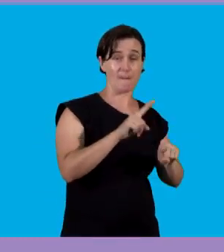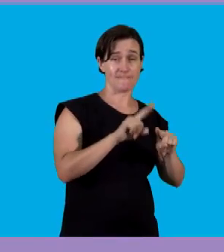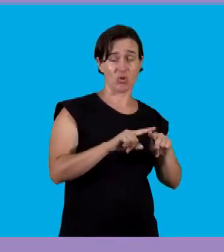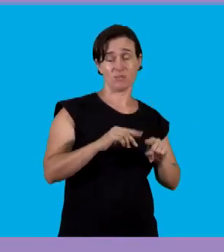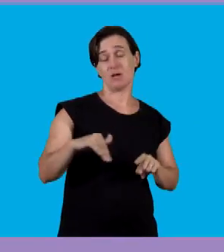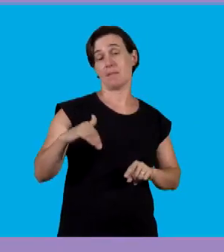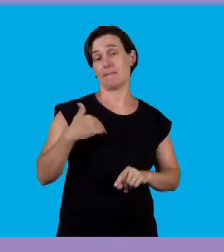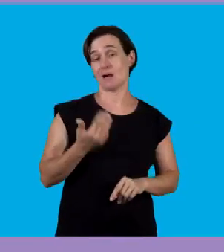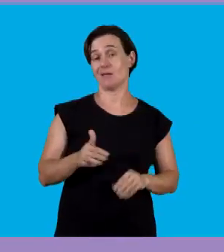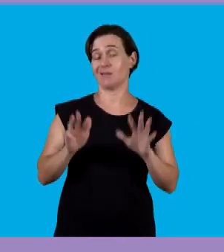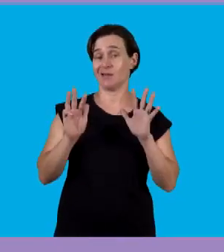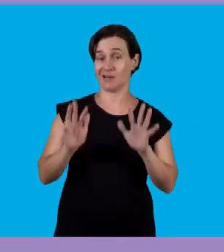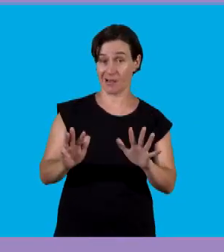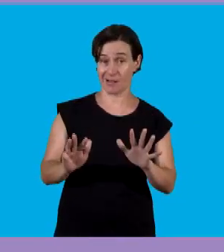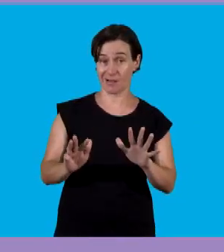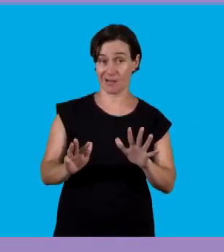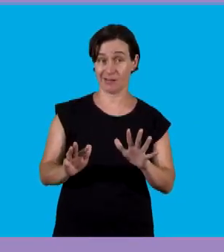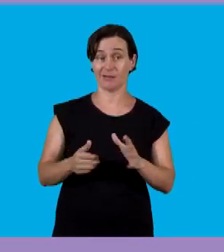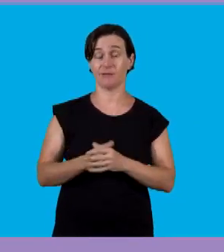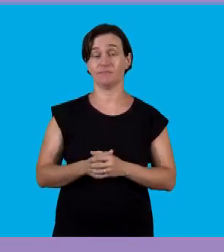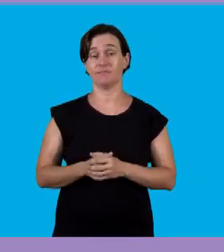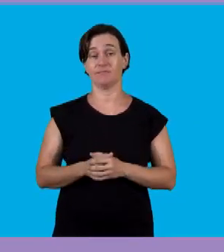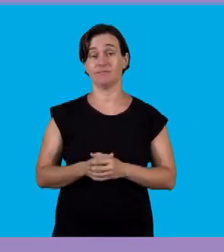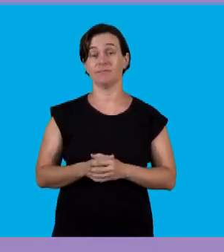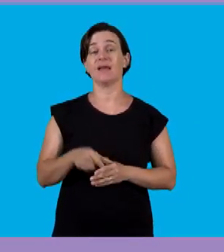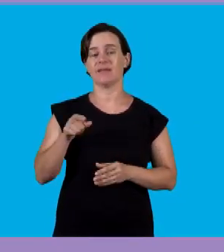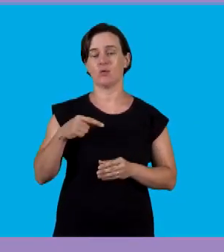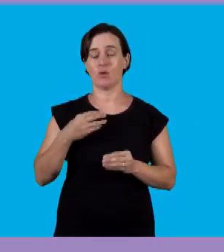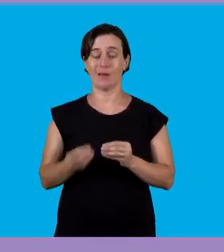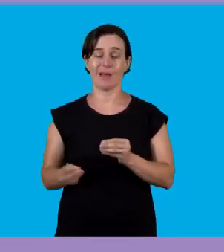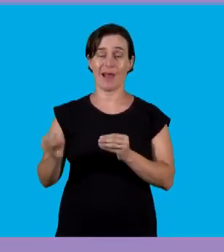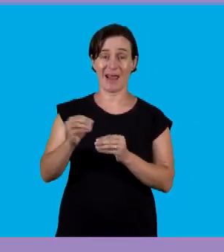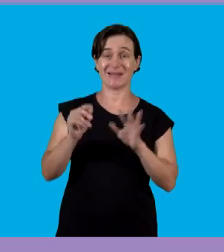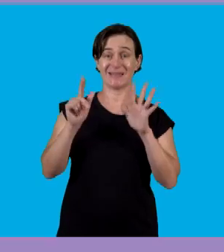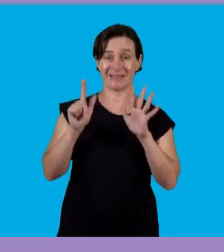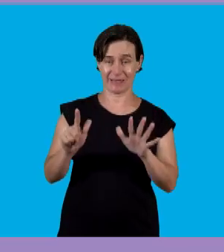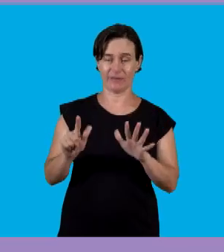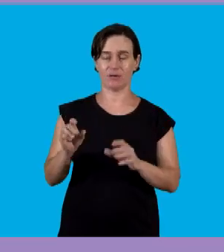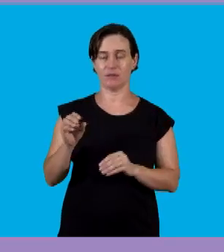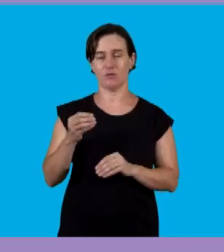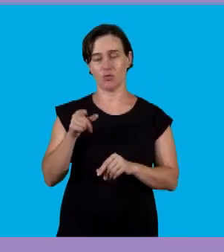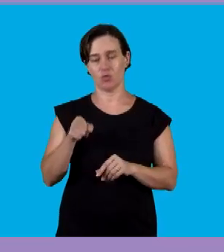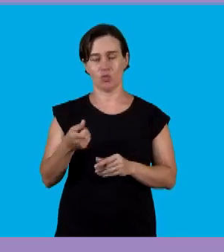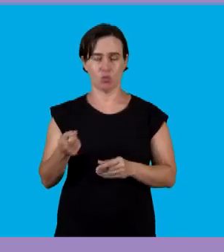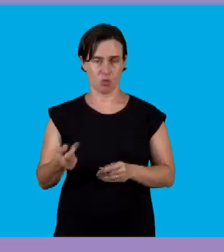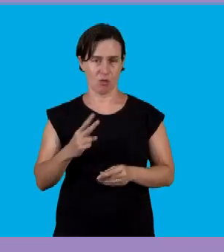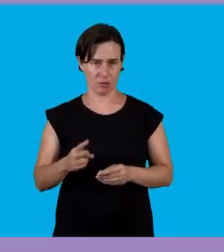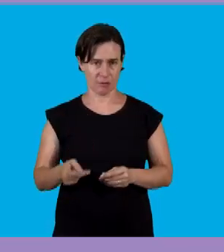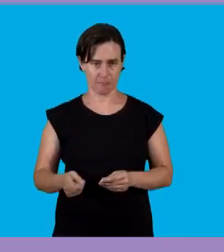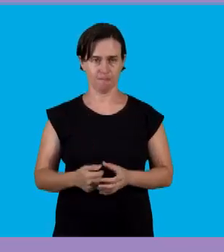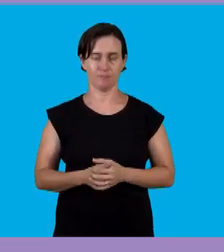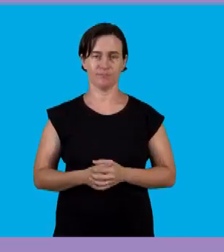value by 9, then we are going to add 7 onto that. So then